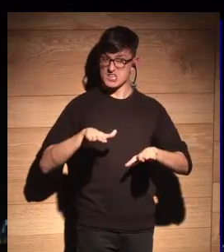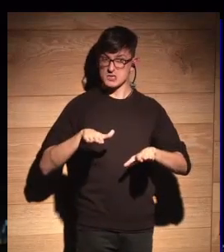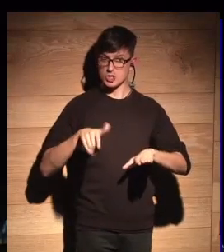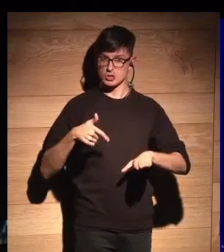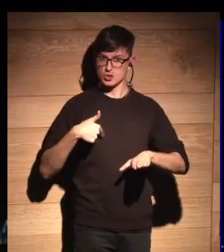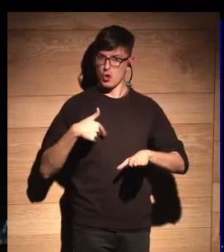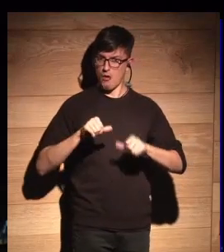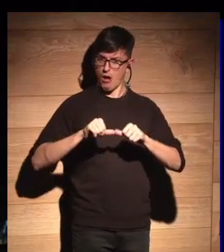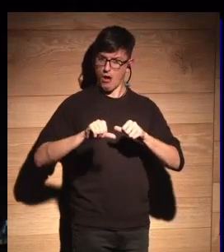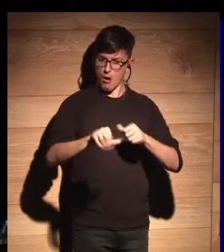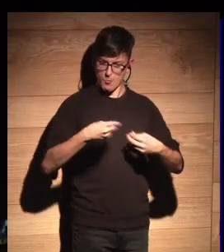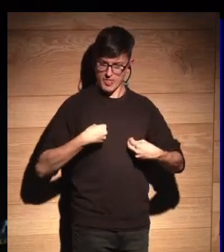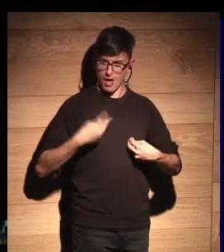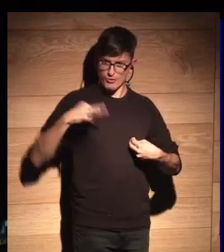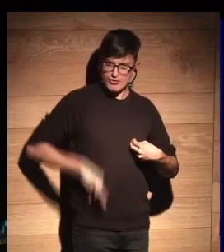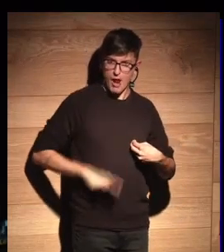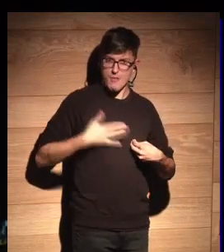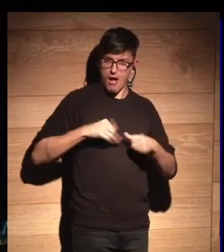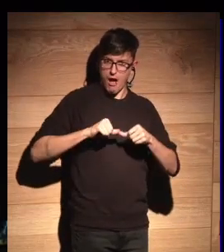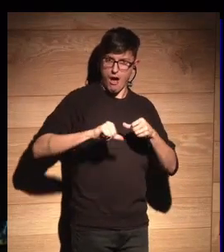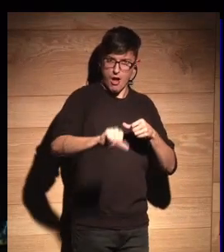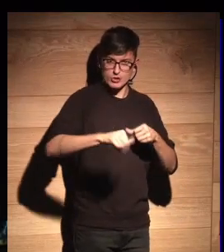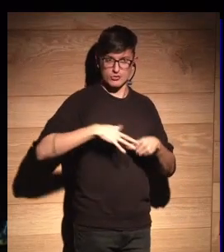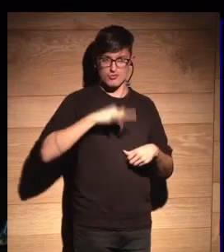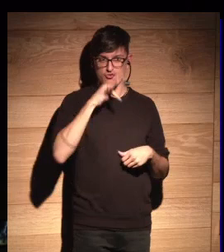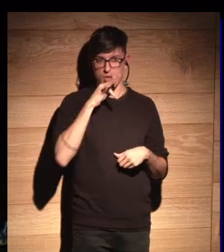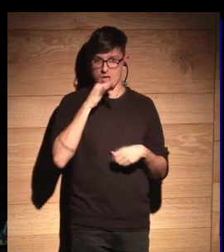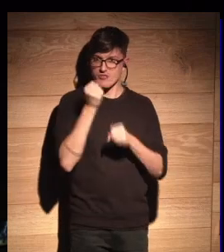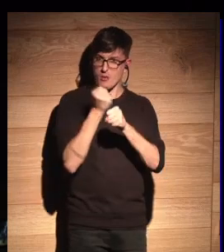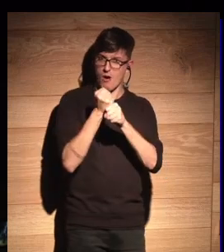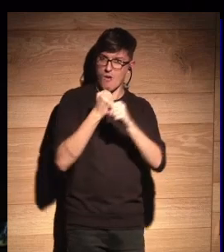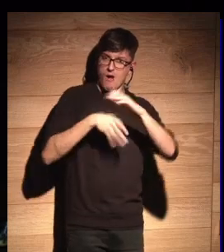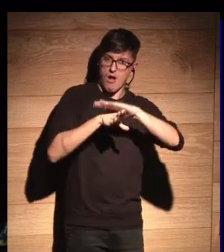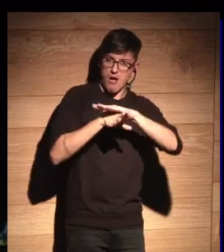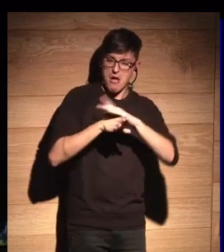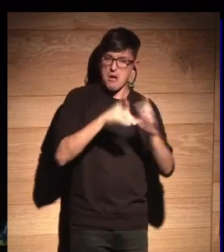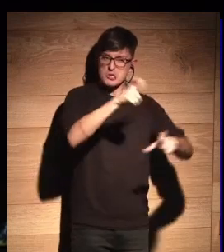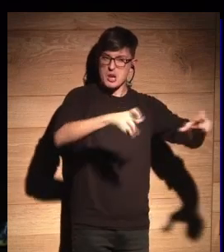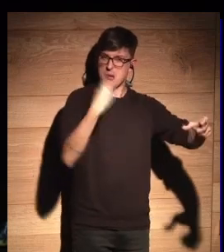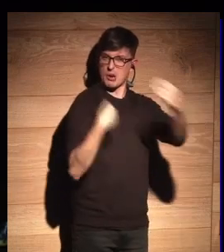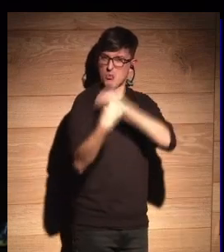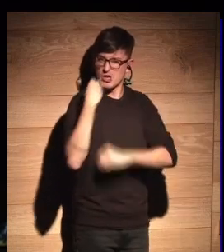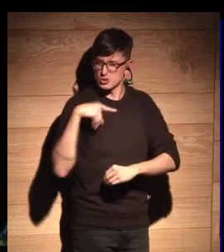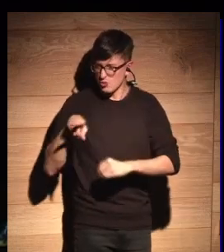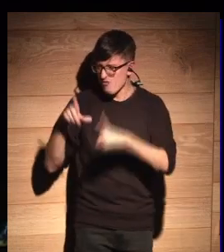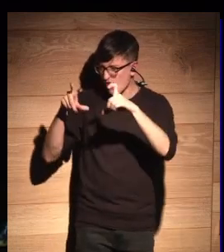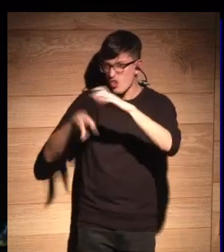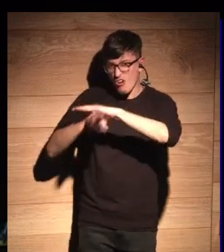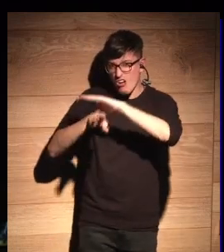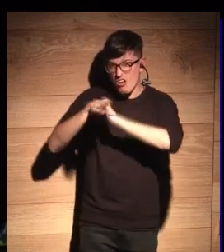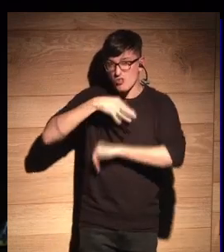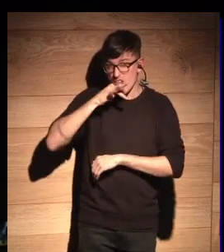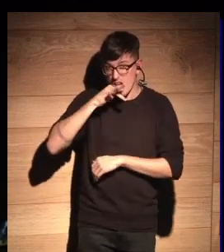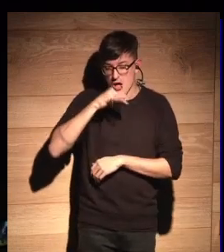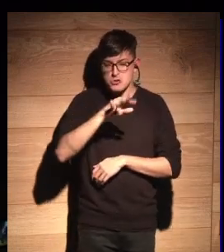working. People often say, well, are you still shooting? And it's like I'm actually working as